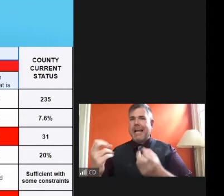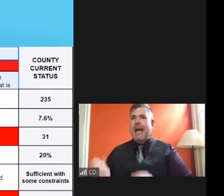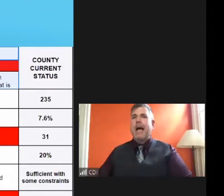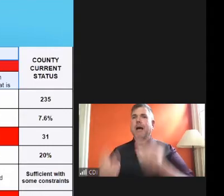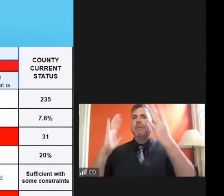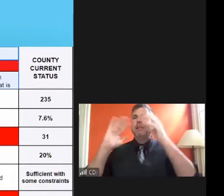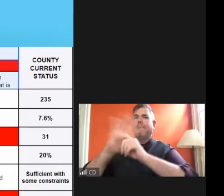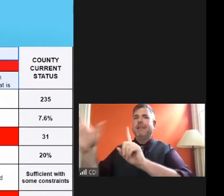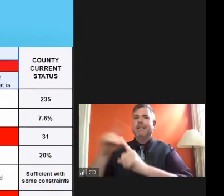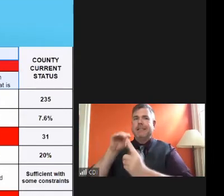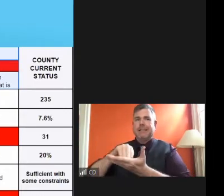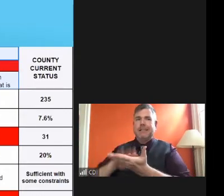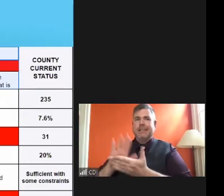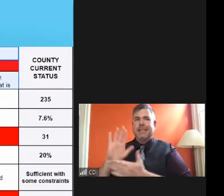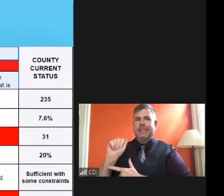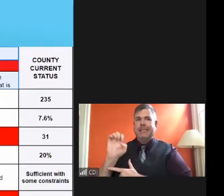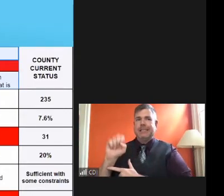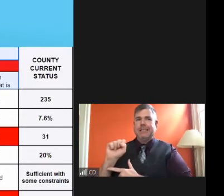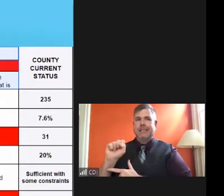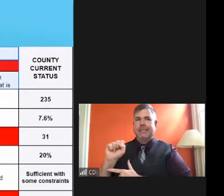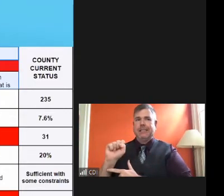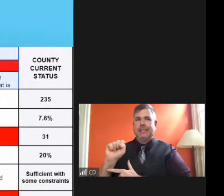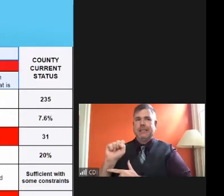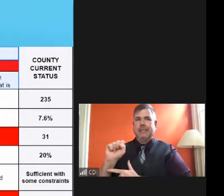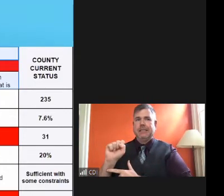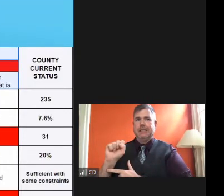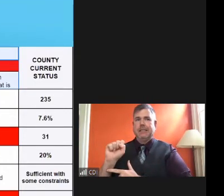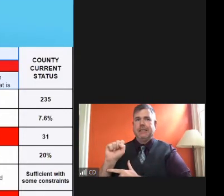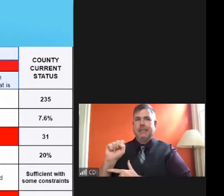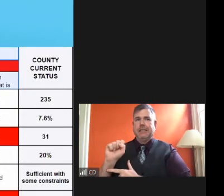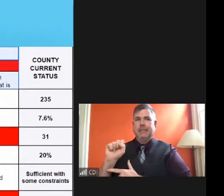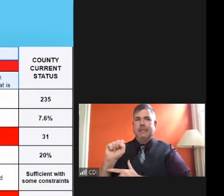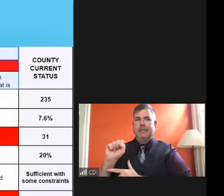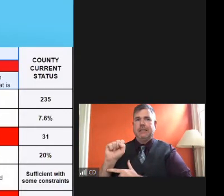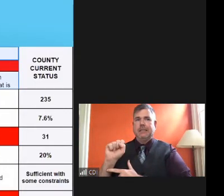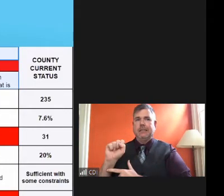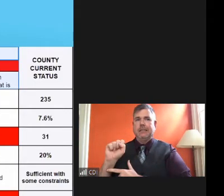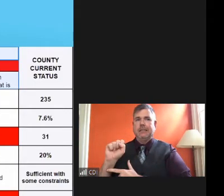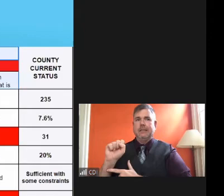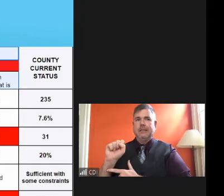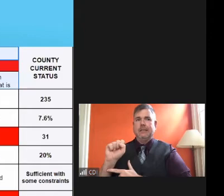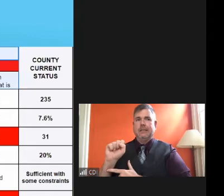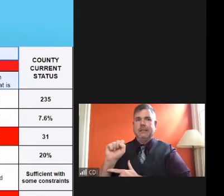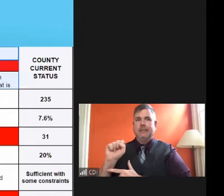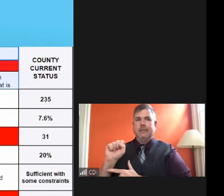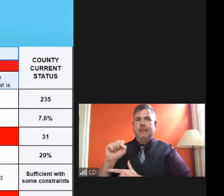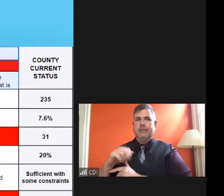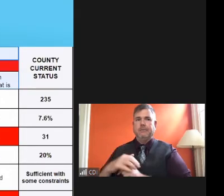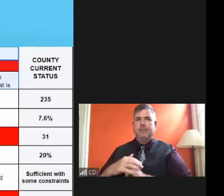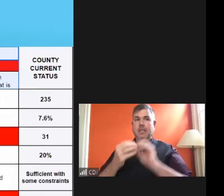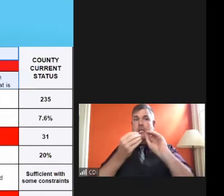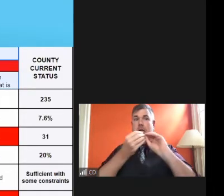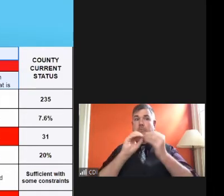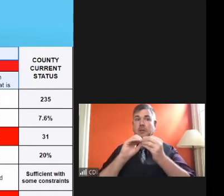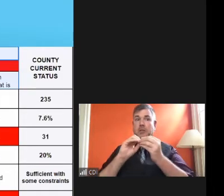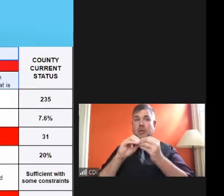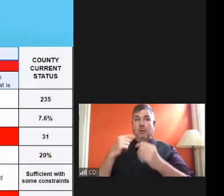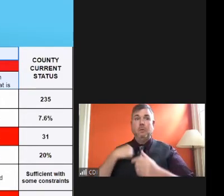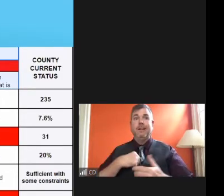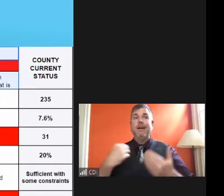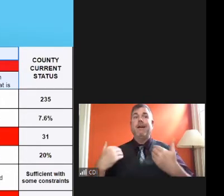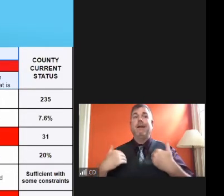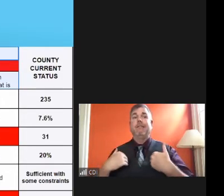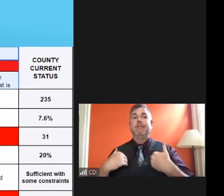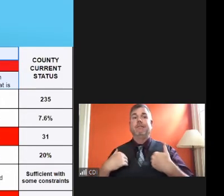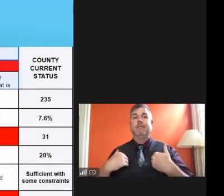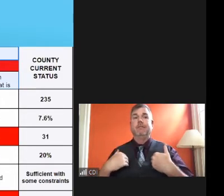been a number that for state purposes, we ended up on the watch list when we got over 100 cases per 100,000. And as of